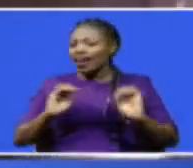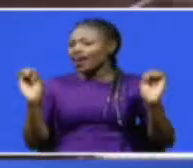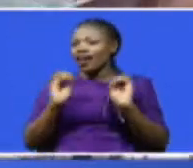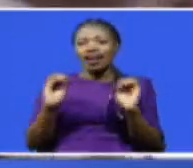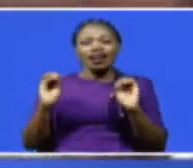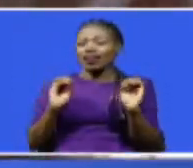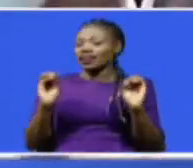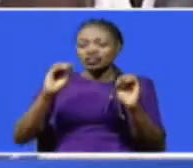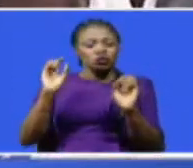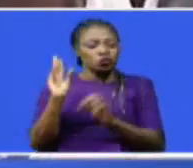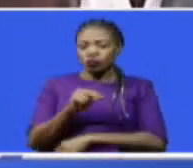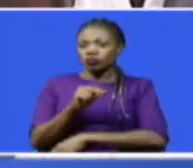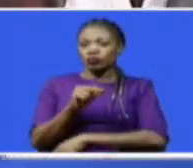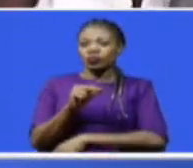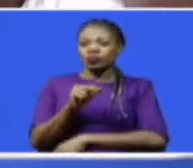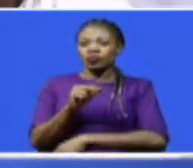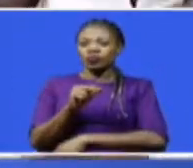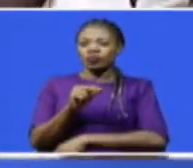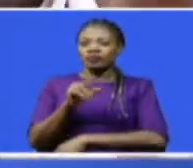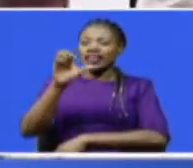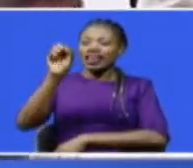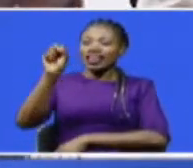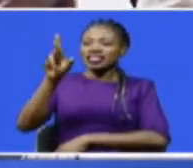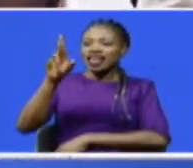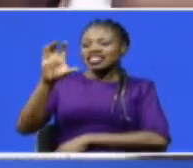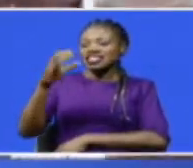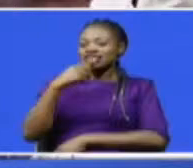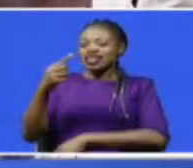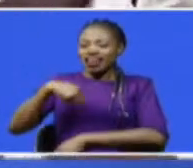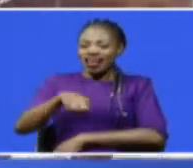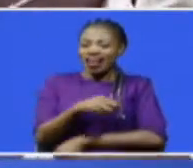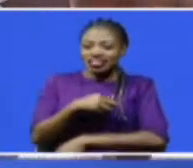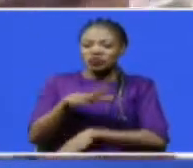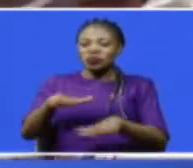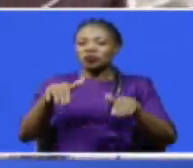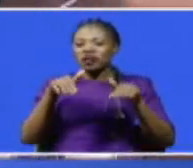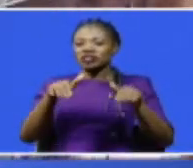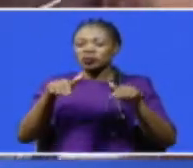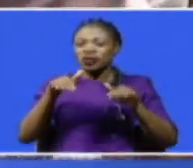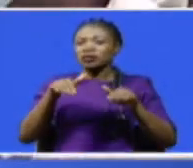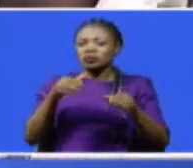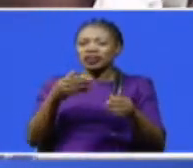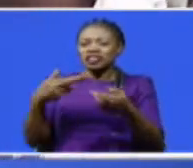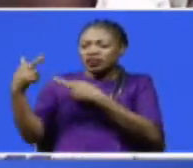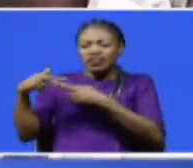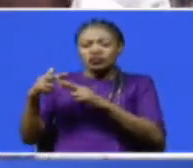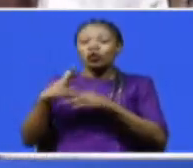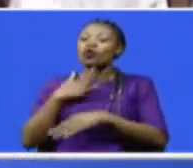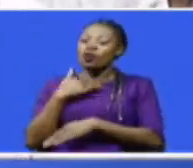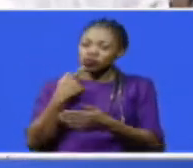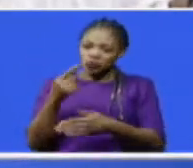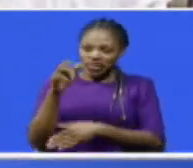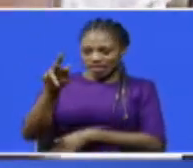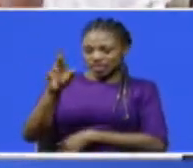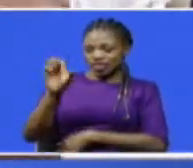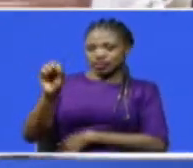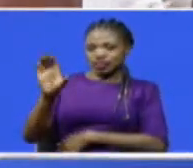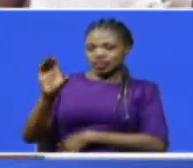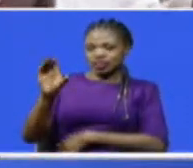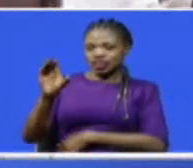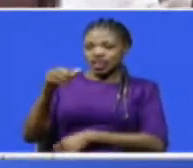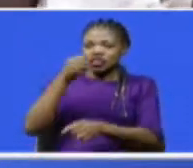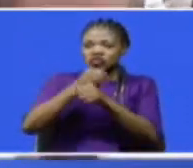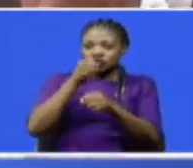review of the salary, no. SRC are telling us we wait for the job evaluation. I want to tell SRC like this.